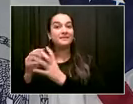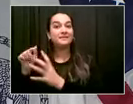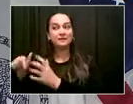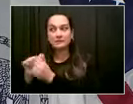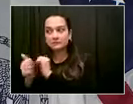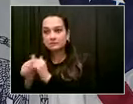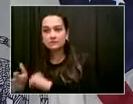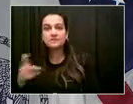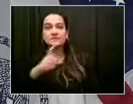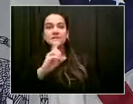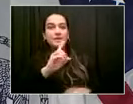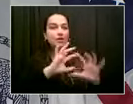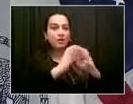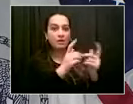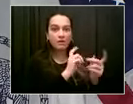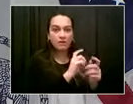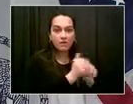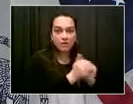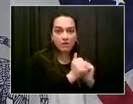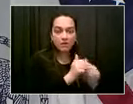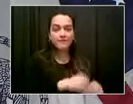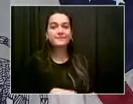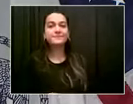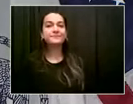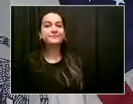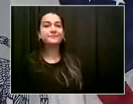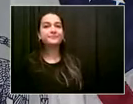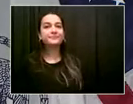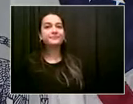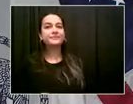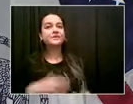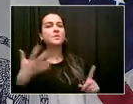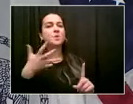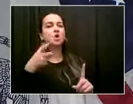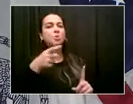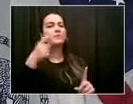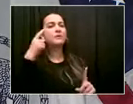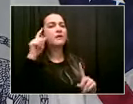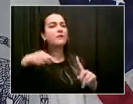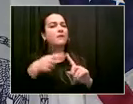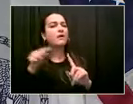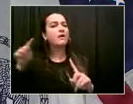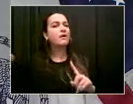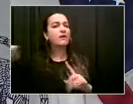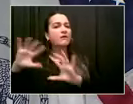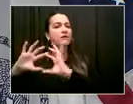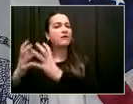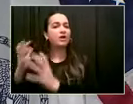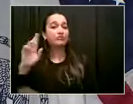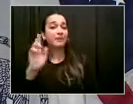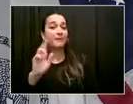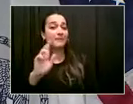Republican primary and what it says about the party, the Republican Party in New York City? I don't think much about it.